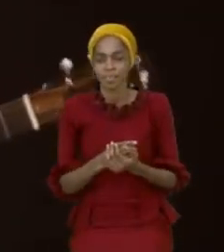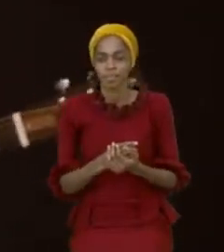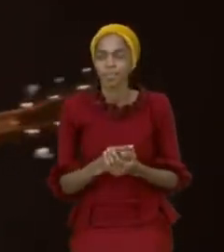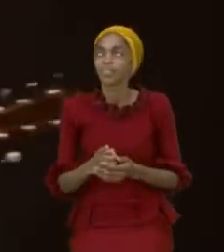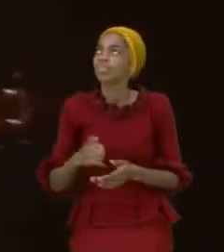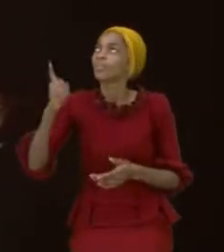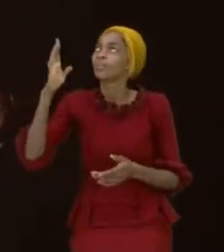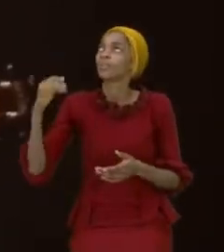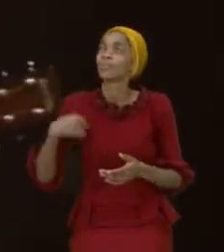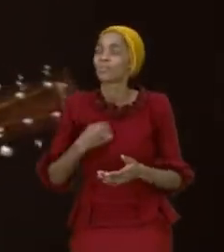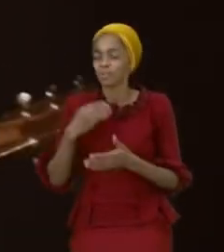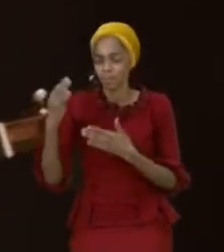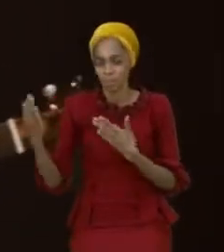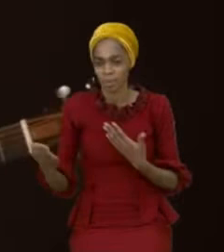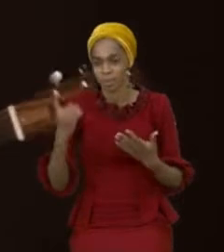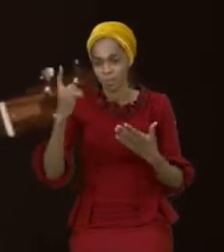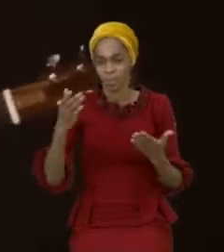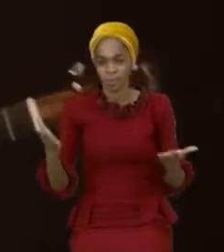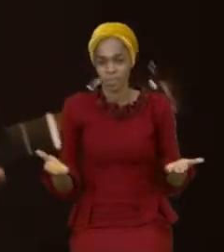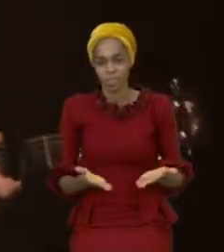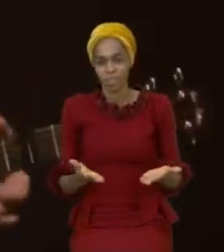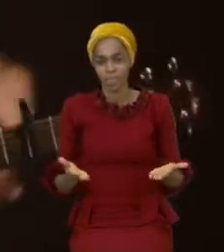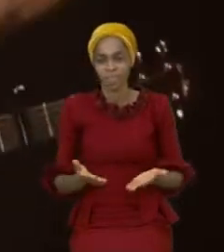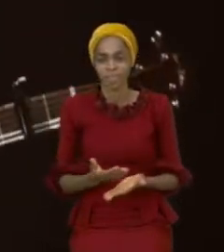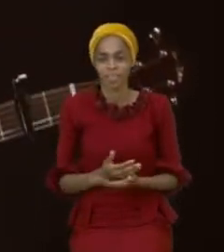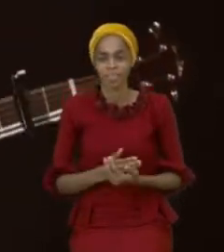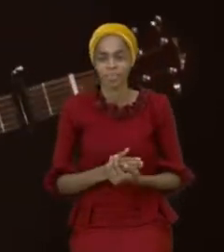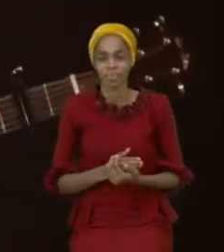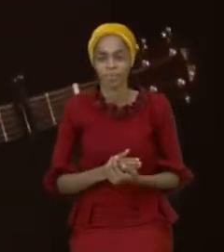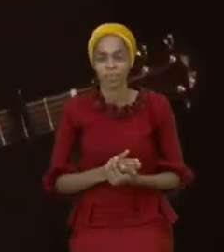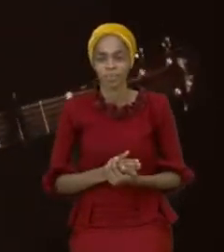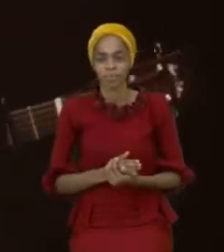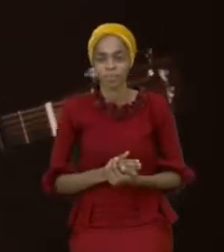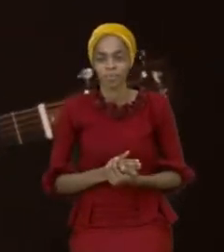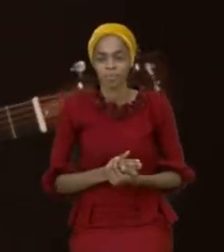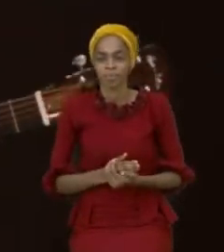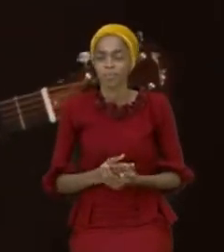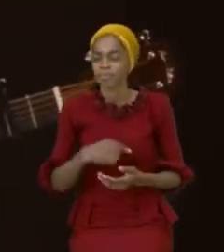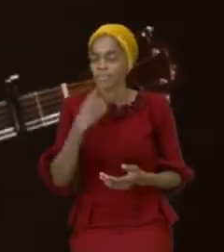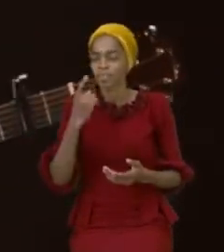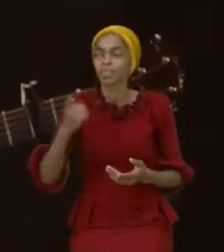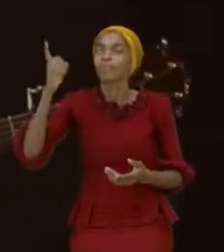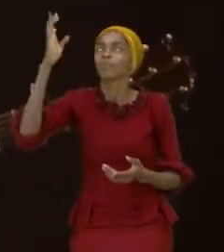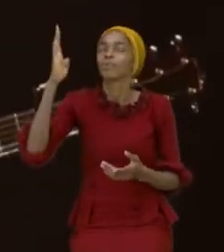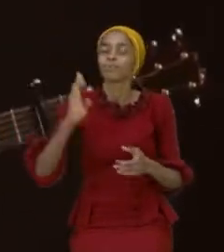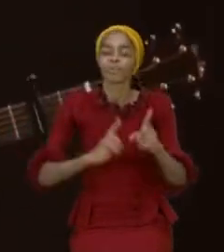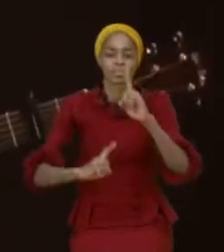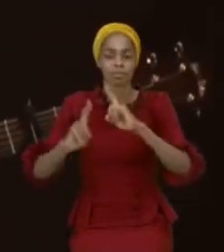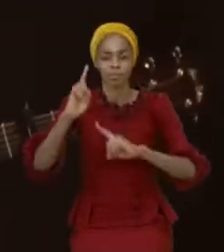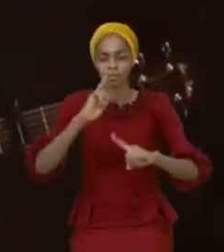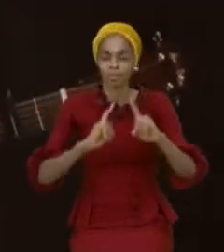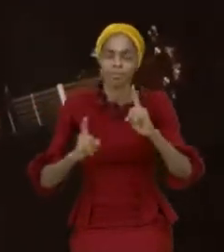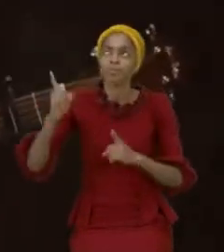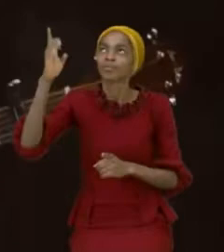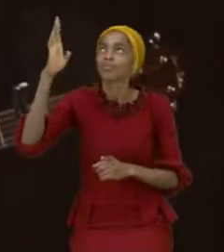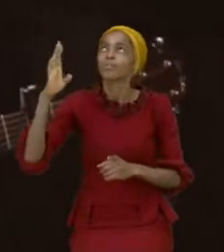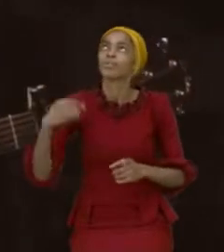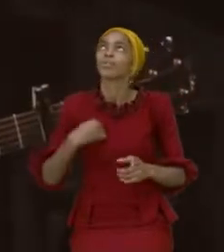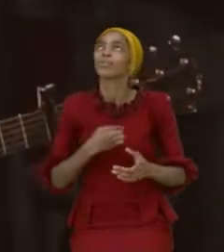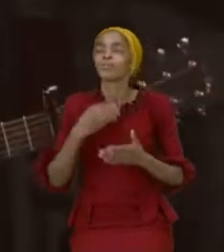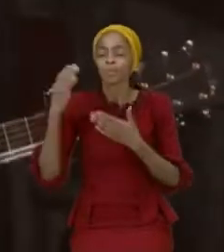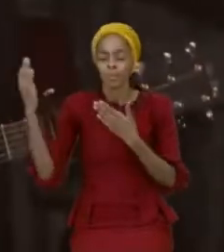welcome you here. A sign with our bodies where we say, God, we welcome you into our